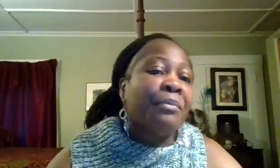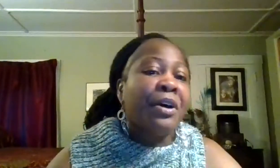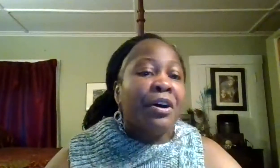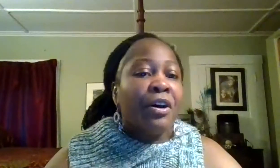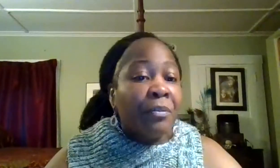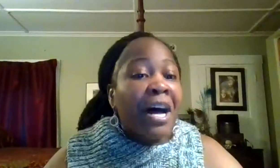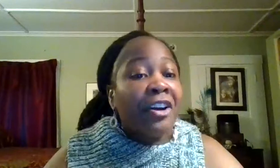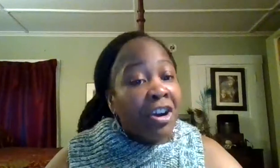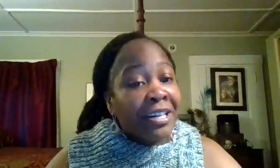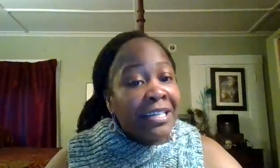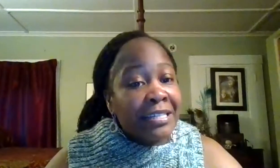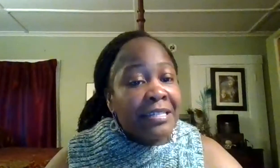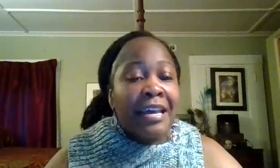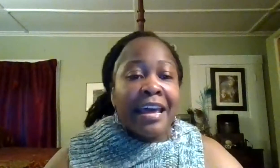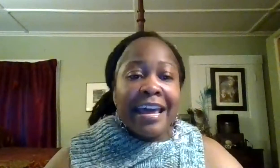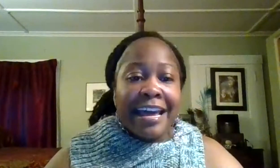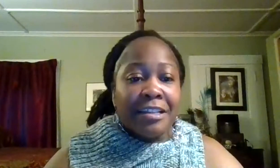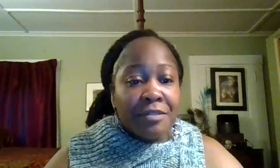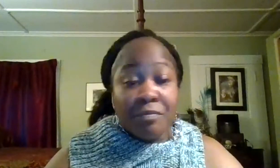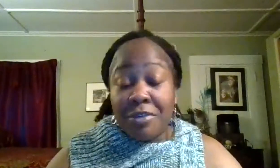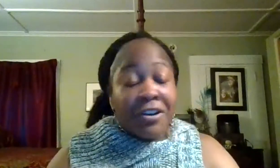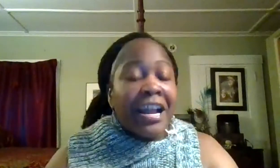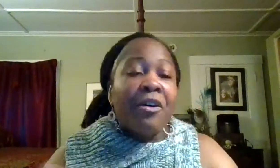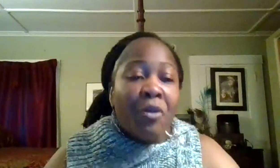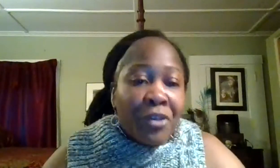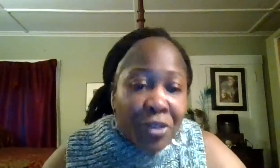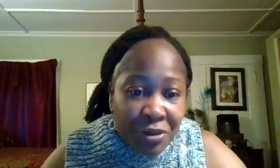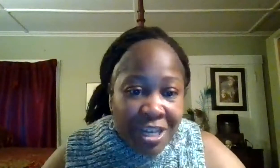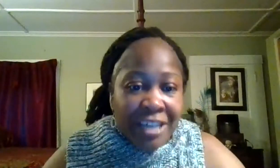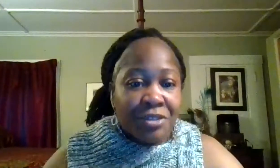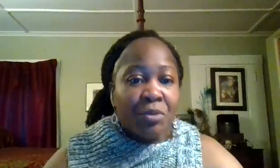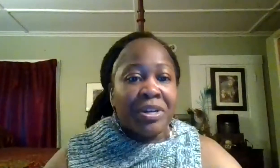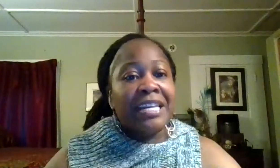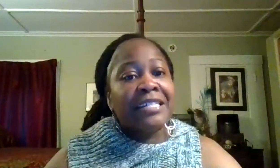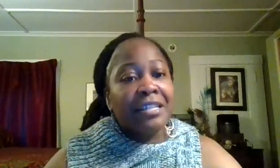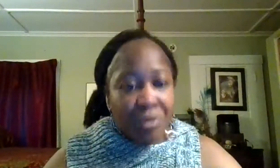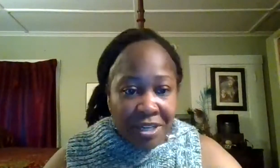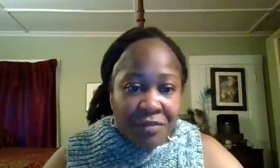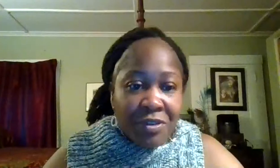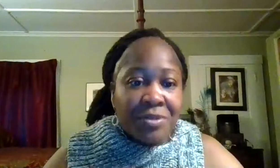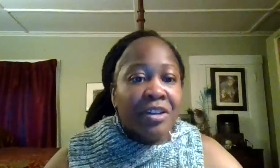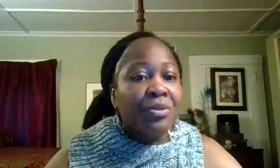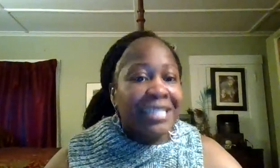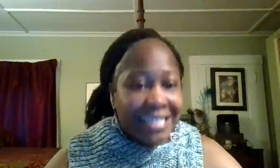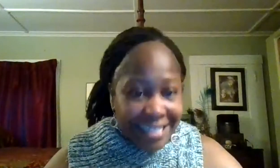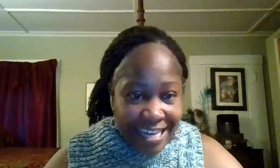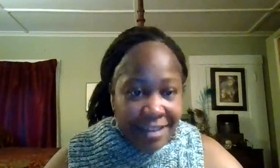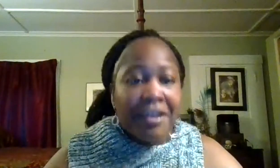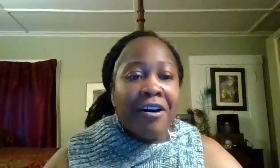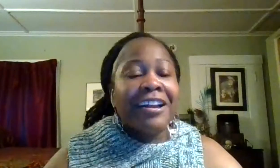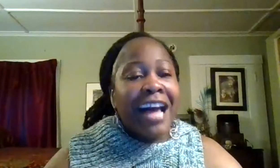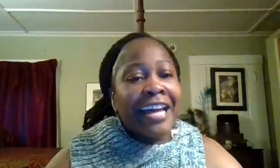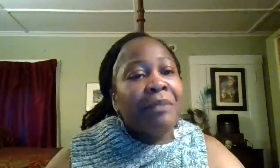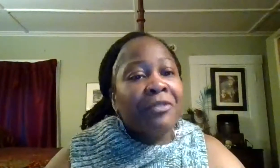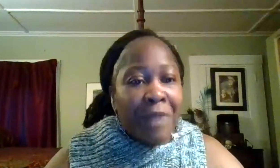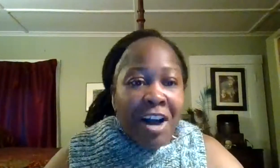Am a Vermont Artist. And there are now over 30 stories and short interviews that you can see